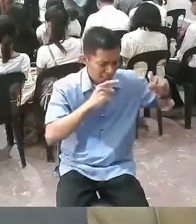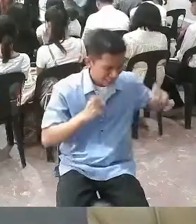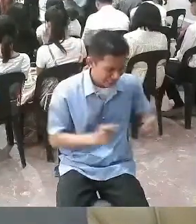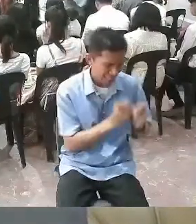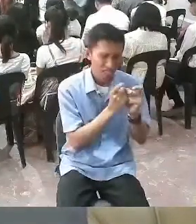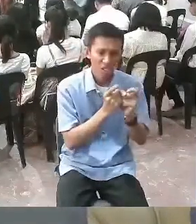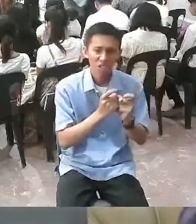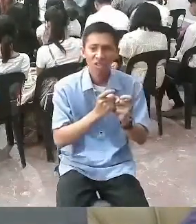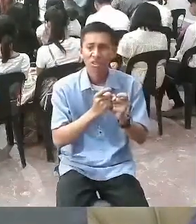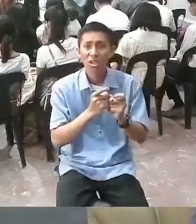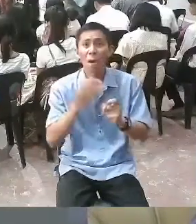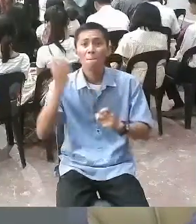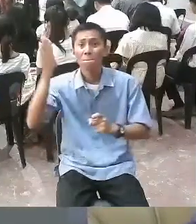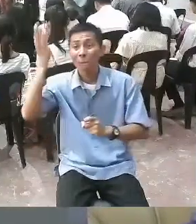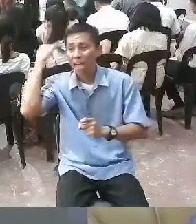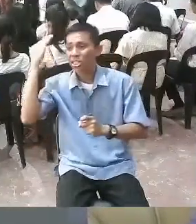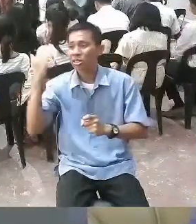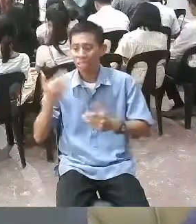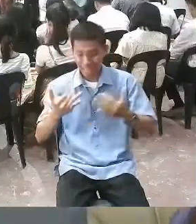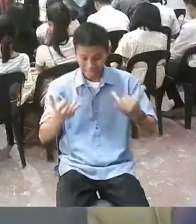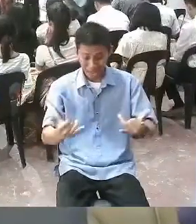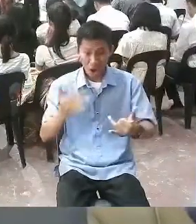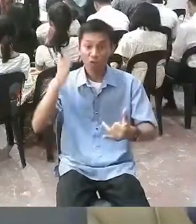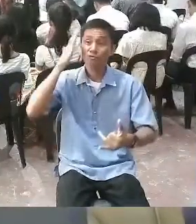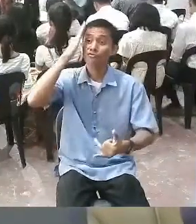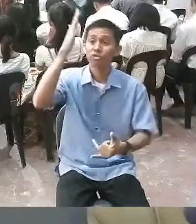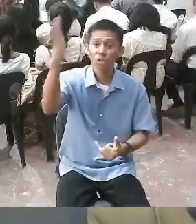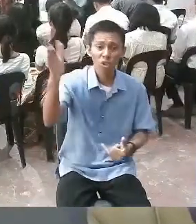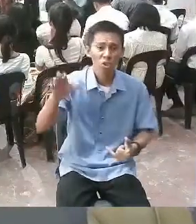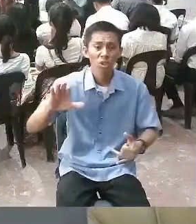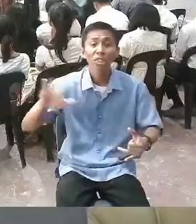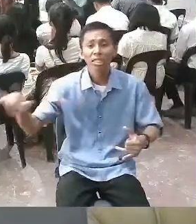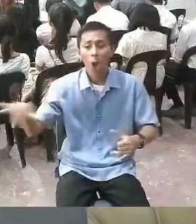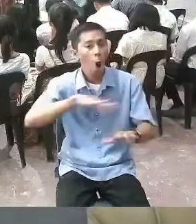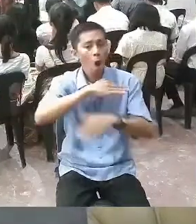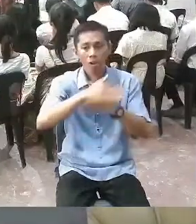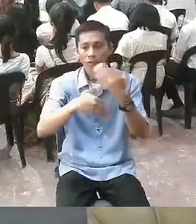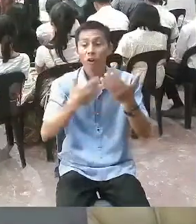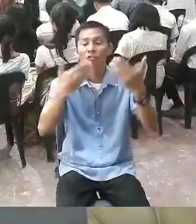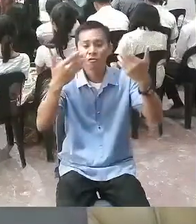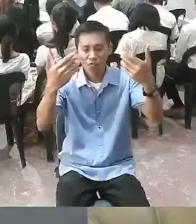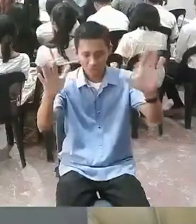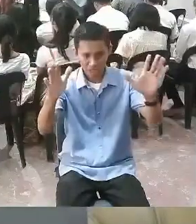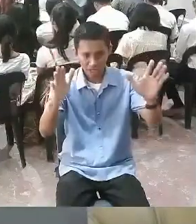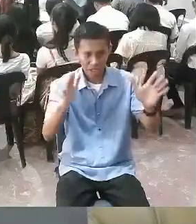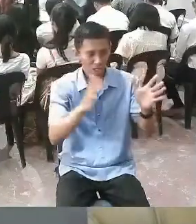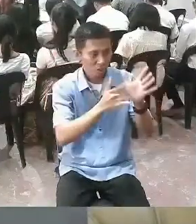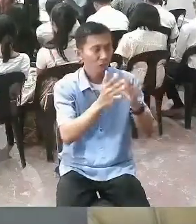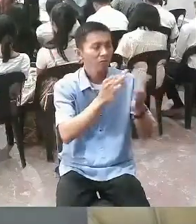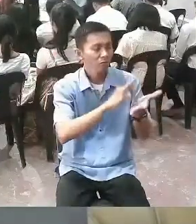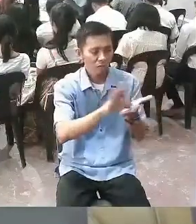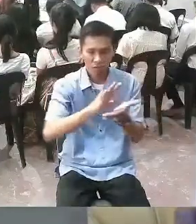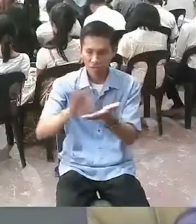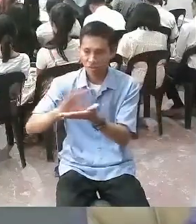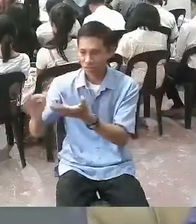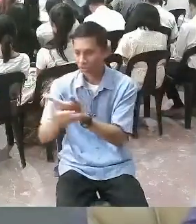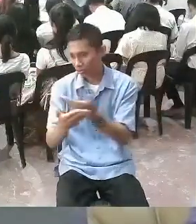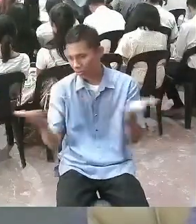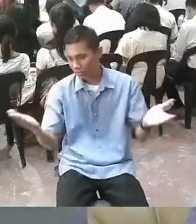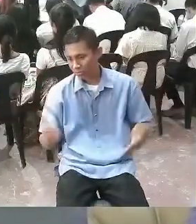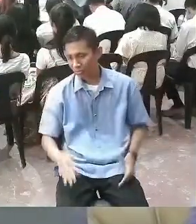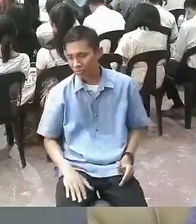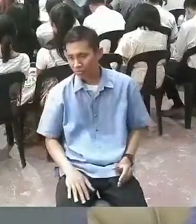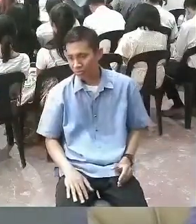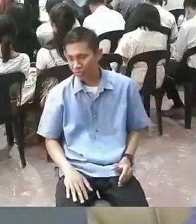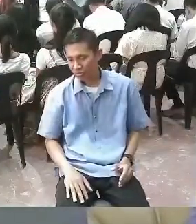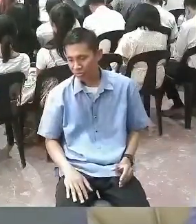future sin, past sin, present sin. But yet there are people, even Christian people, that I meet all